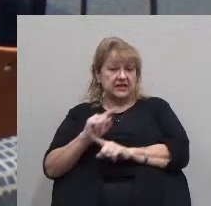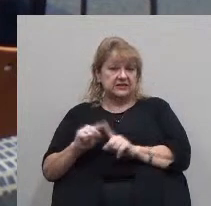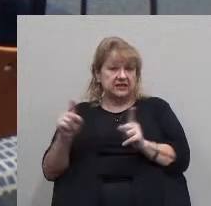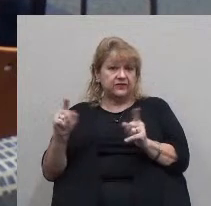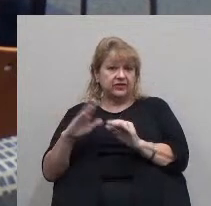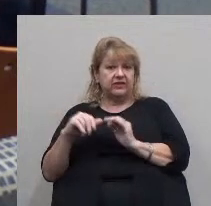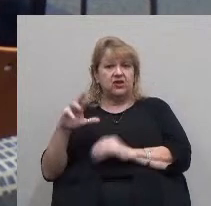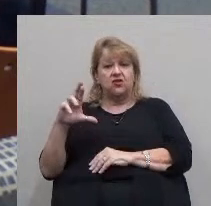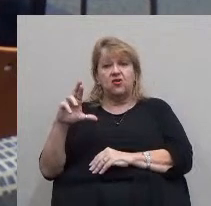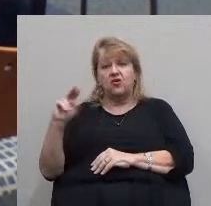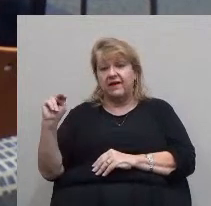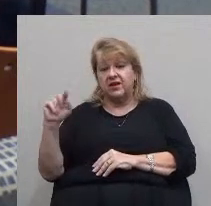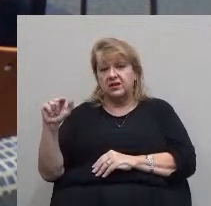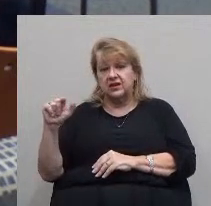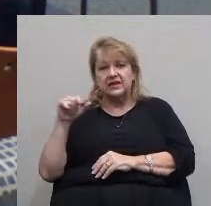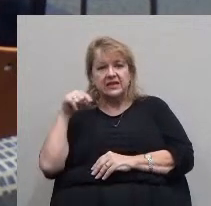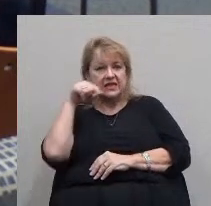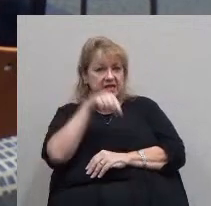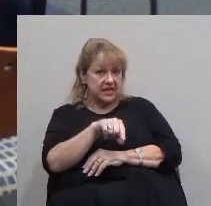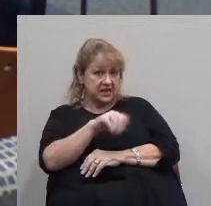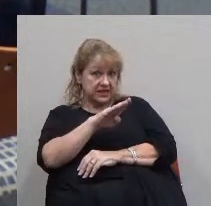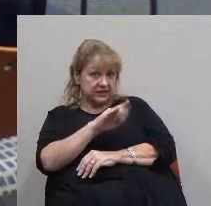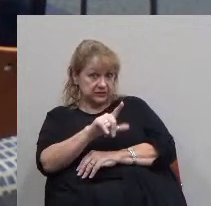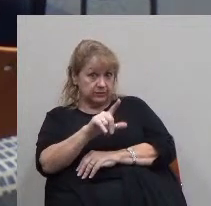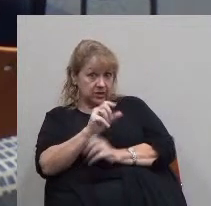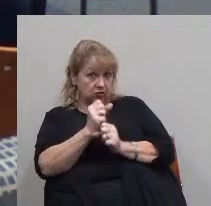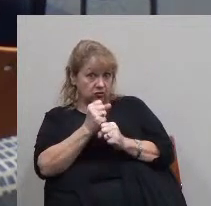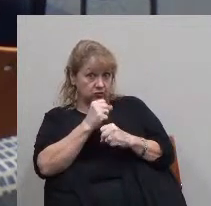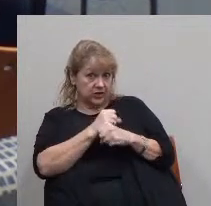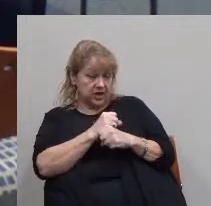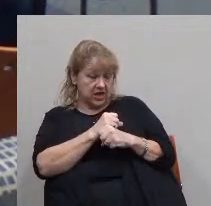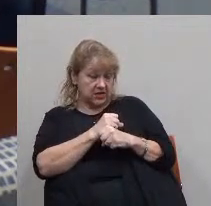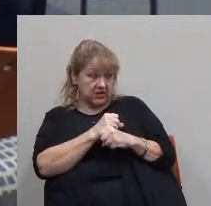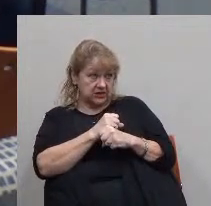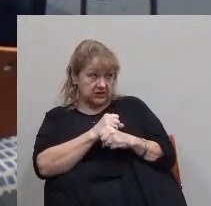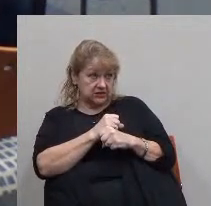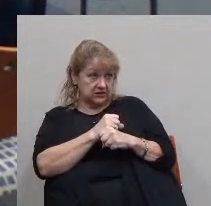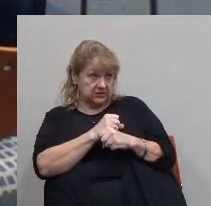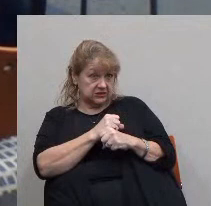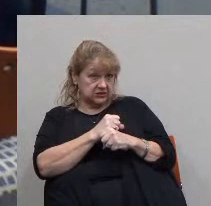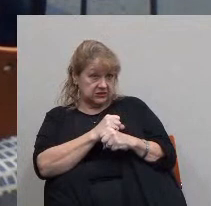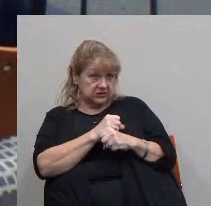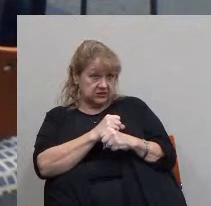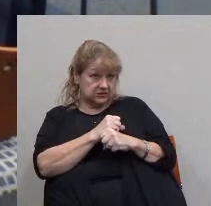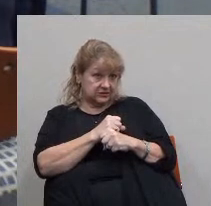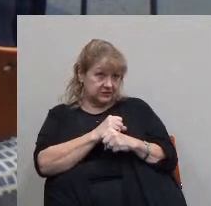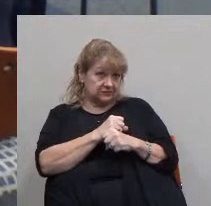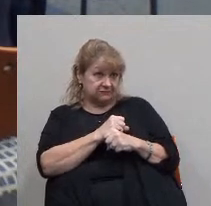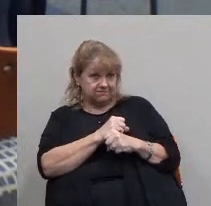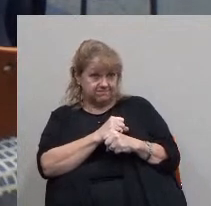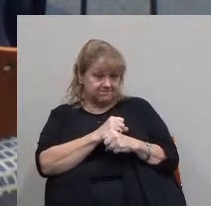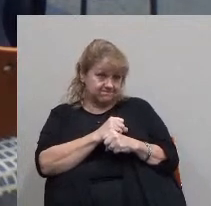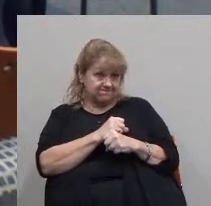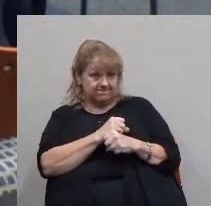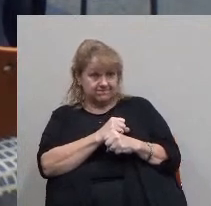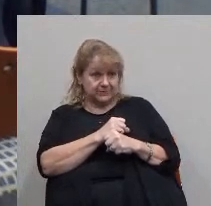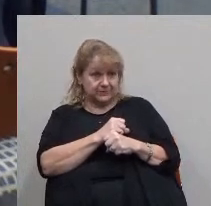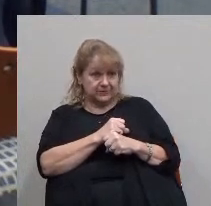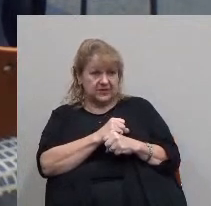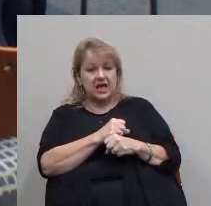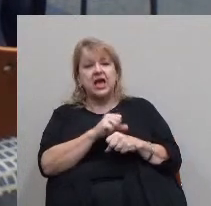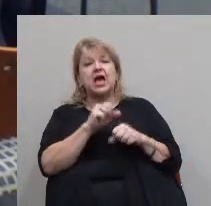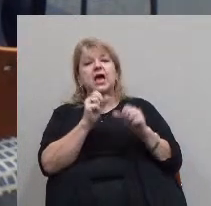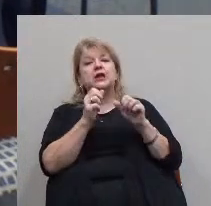bill create a parallel